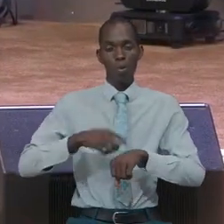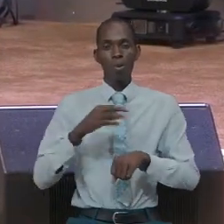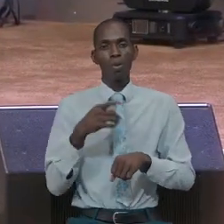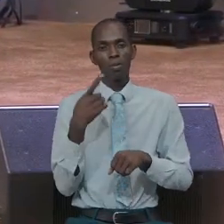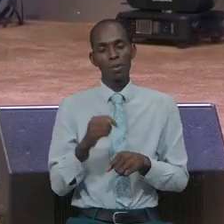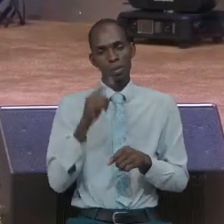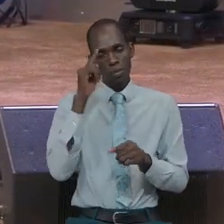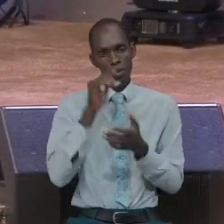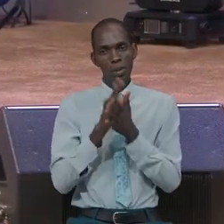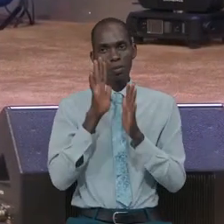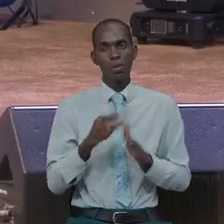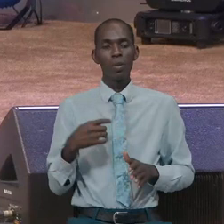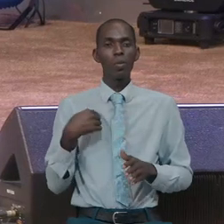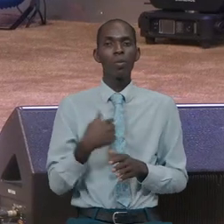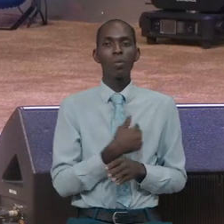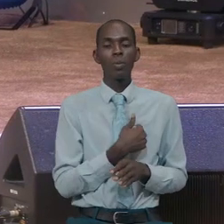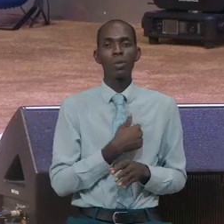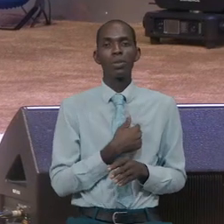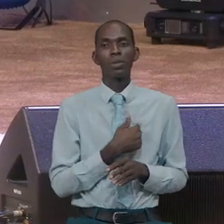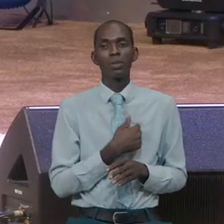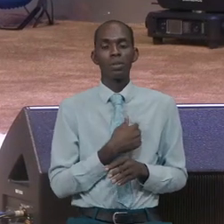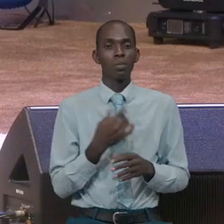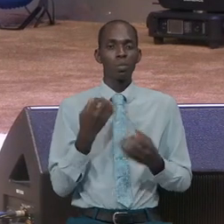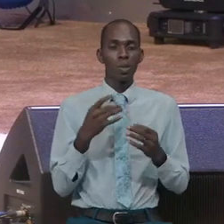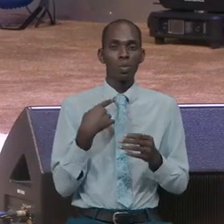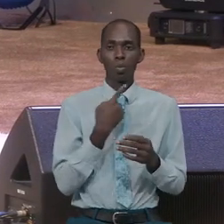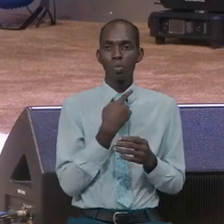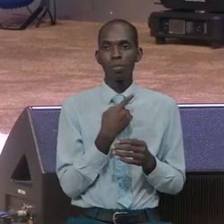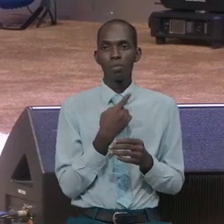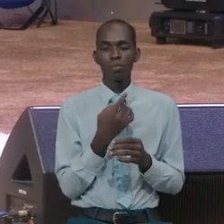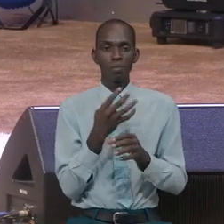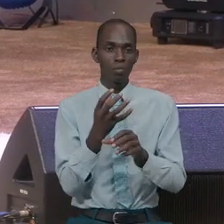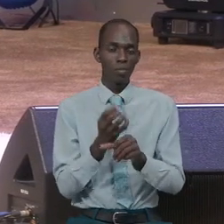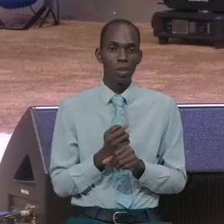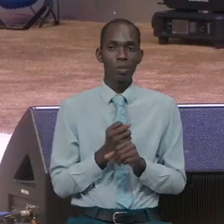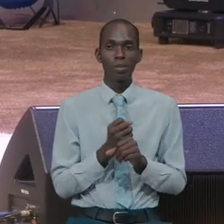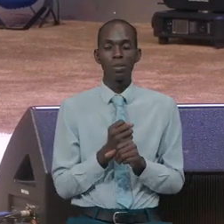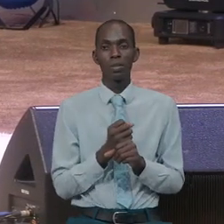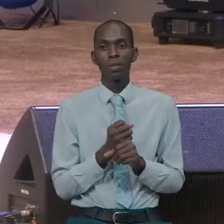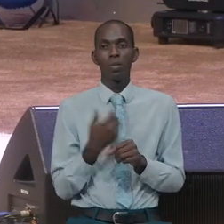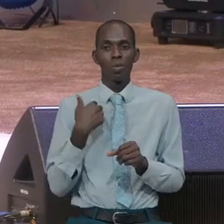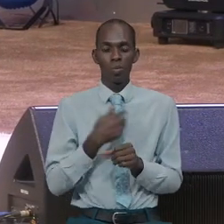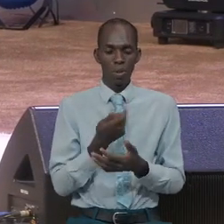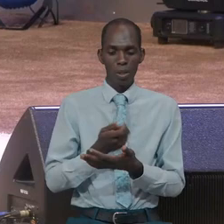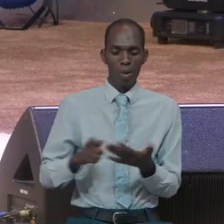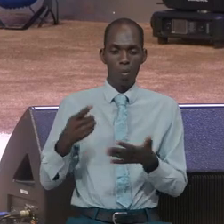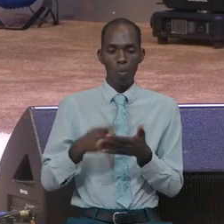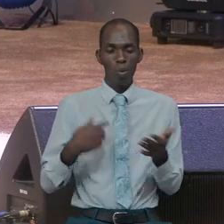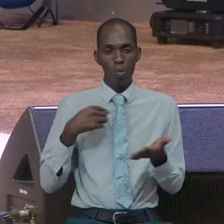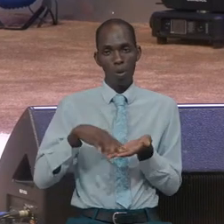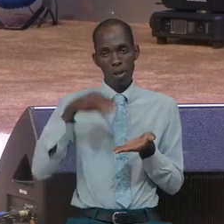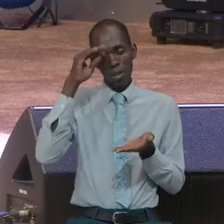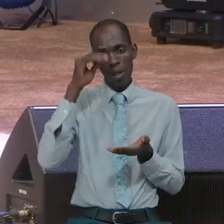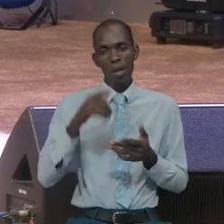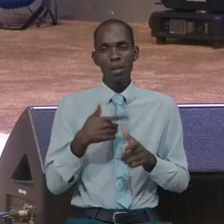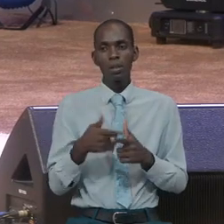in schools. We paid attention. We read over what we learned, and then we're